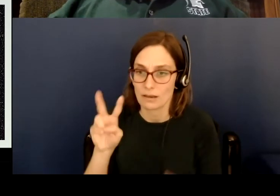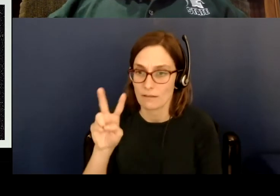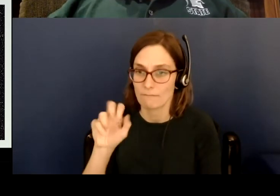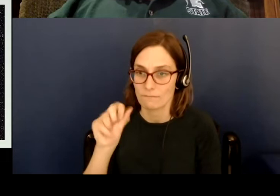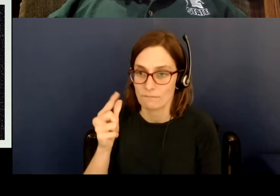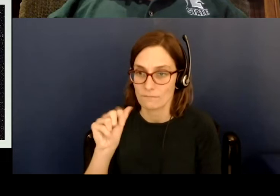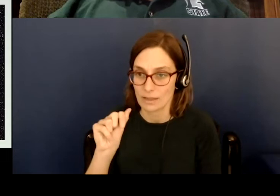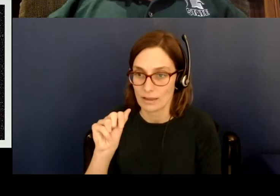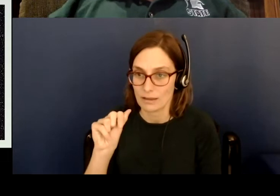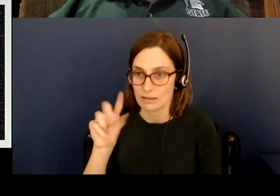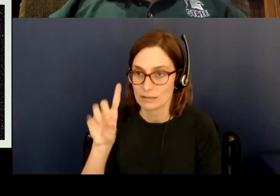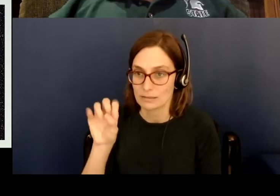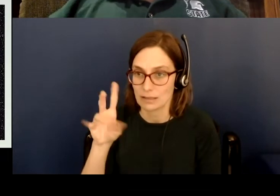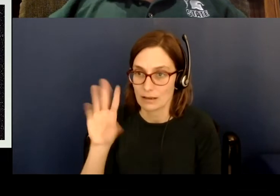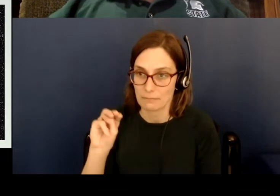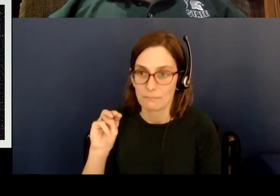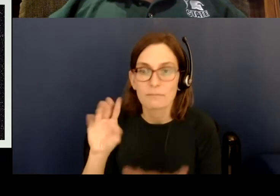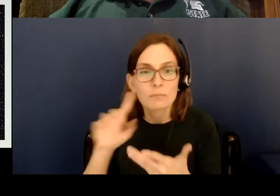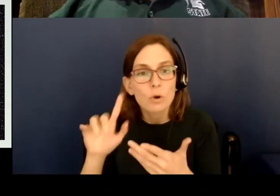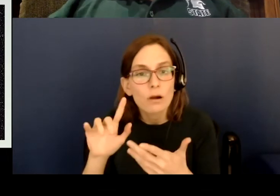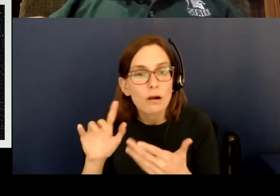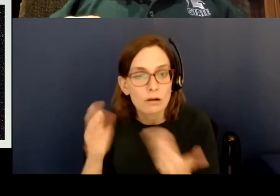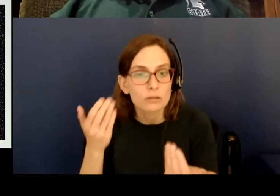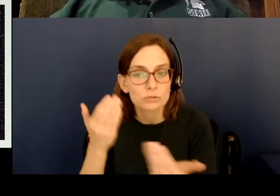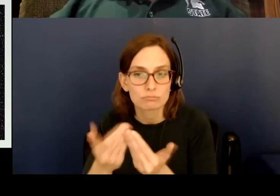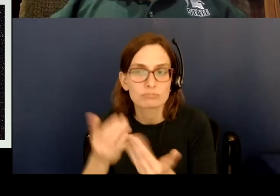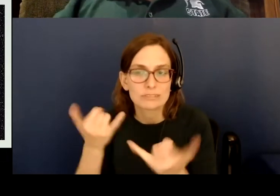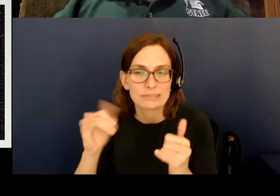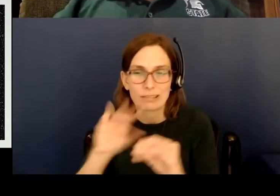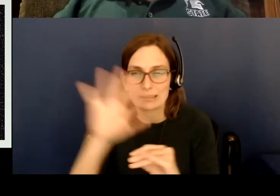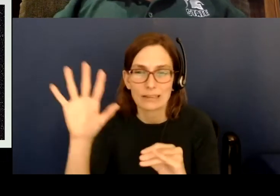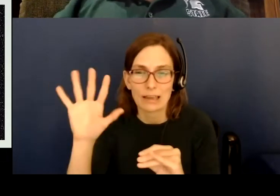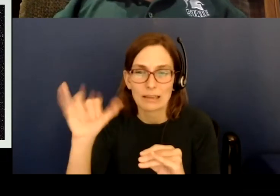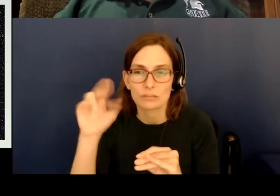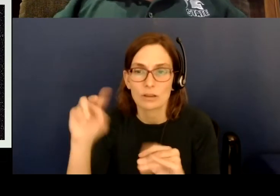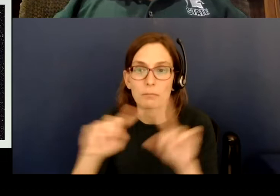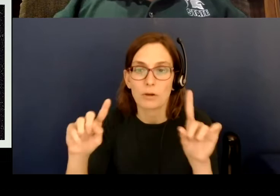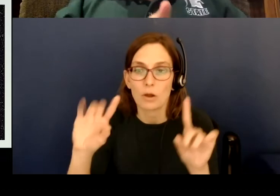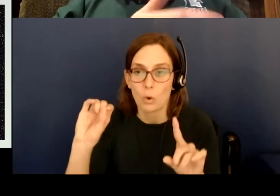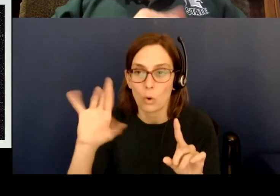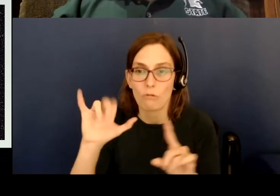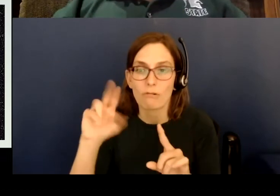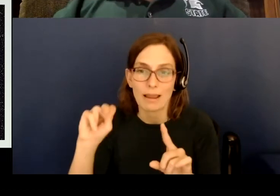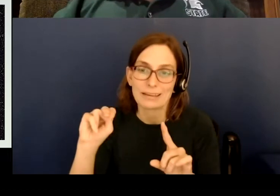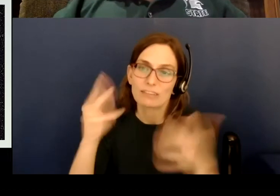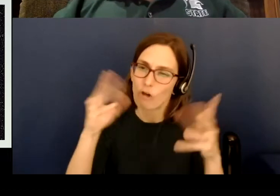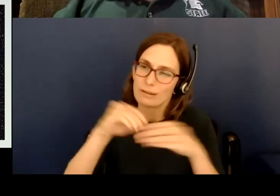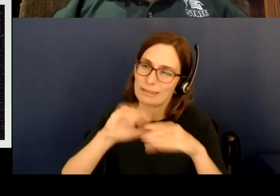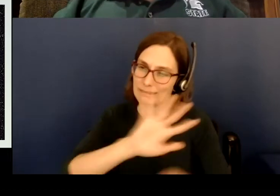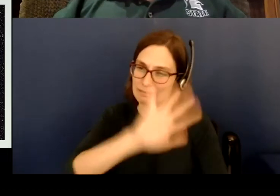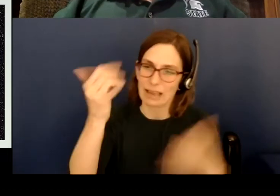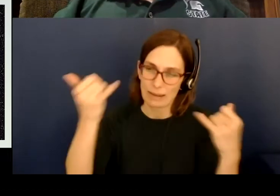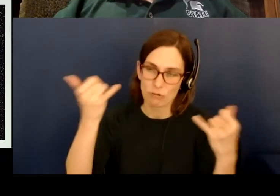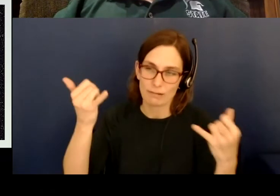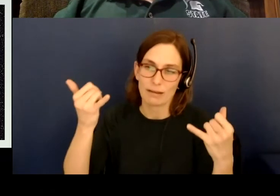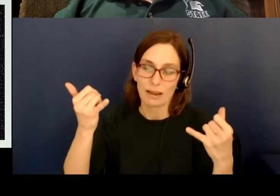are nearly circumpolar. They'll still be in the sky in January, but Orion will rise. Orion's already in the sky right now,